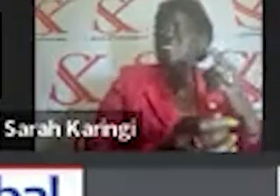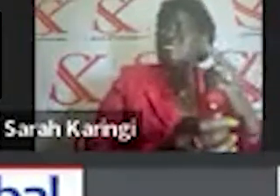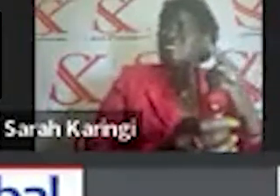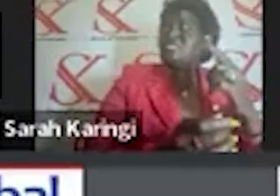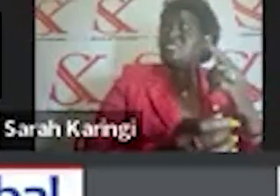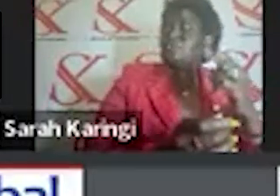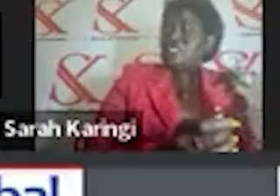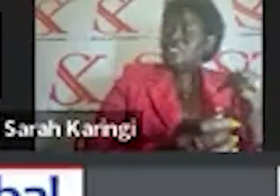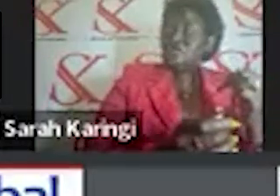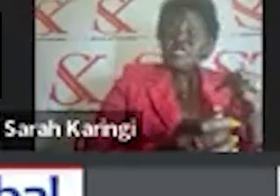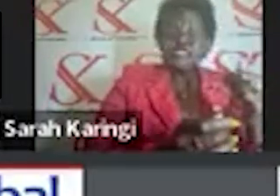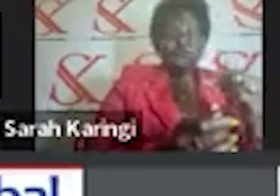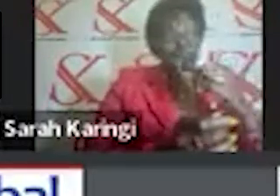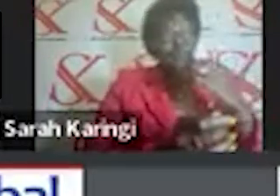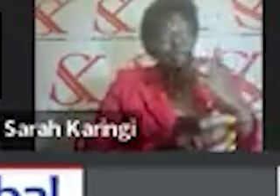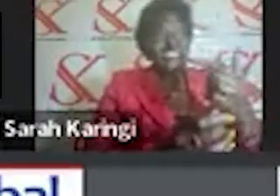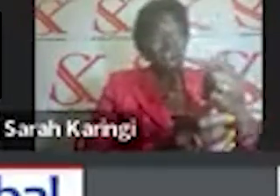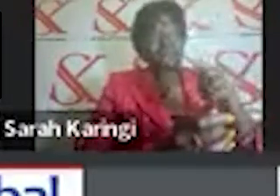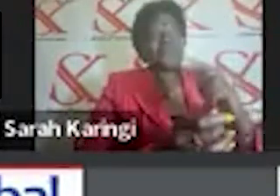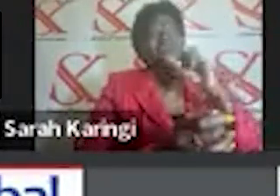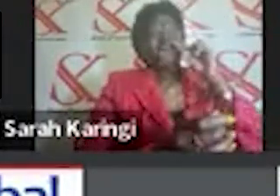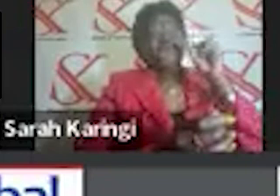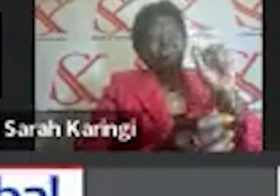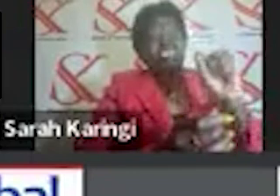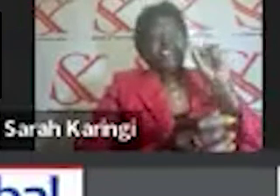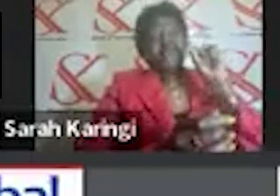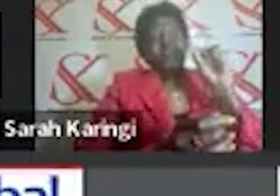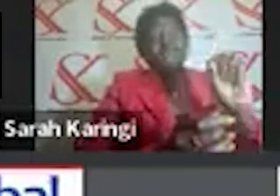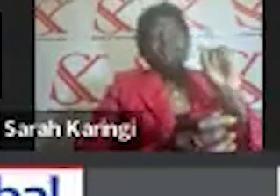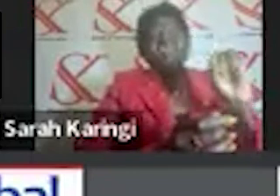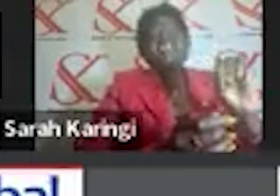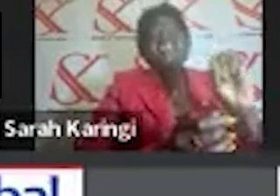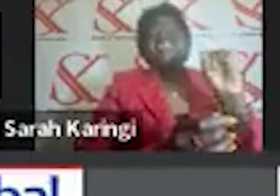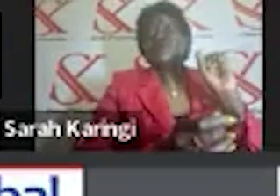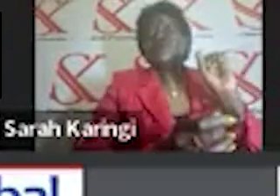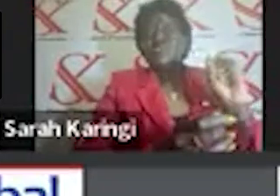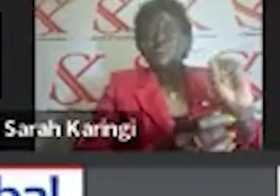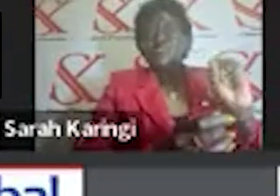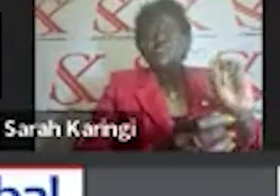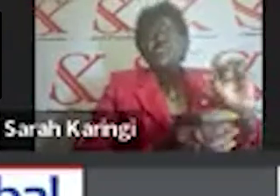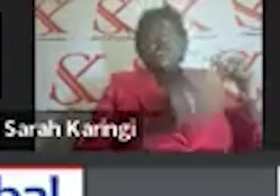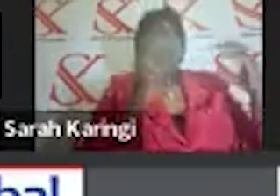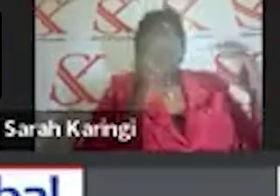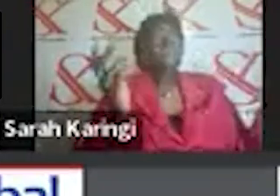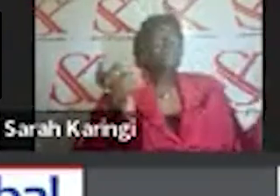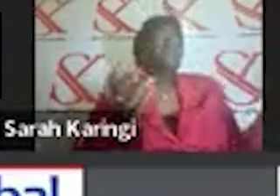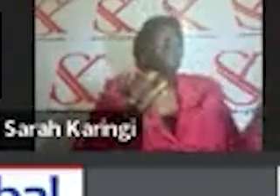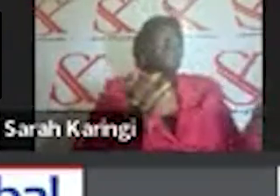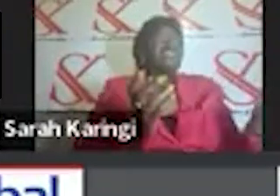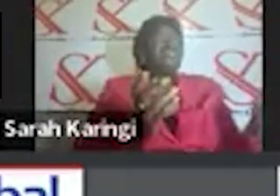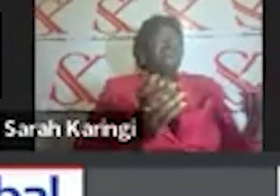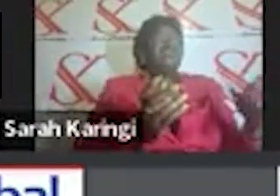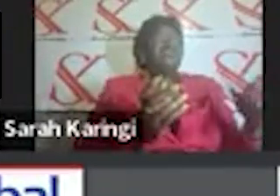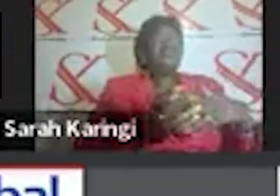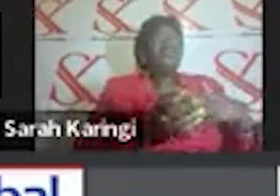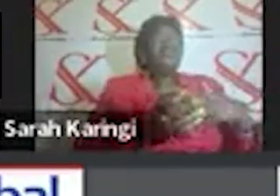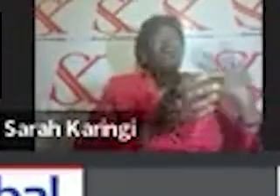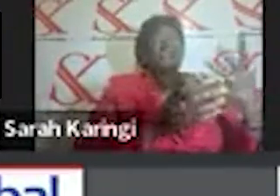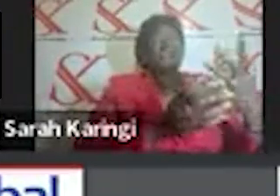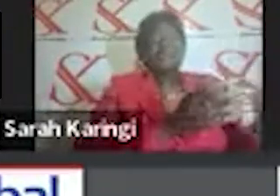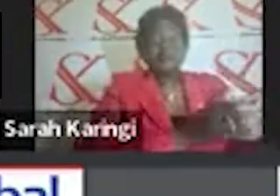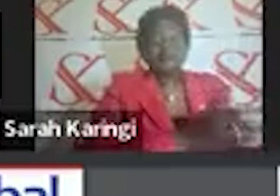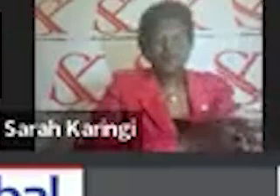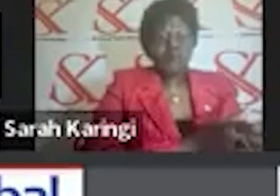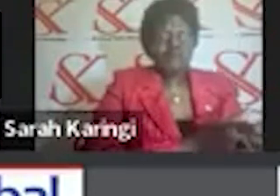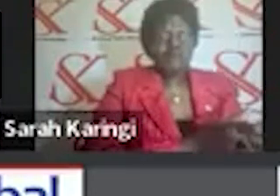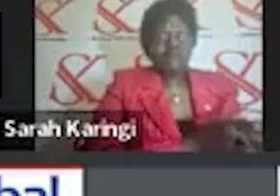in 2020, when of course COVID came, very many people learned new skills. How many people thought even maybe probably